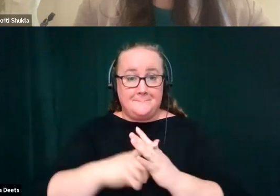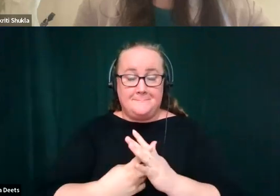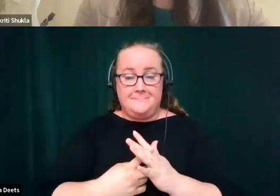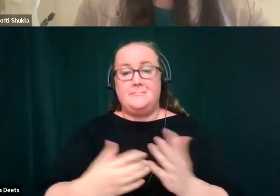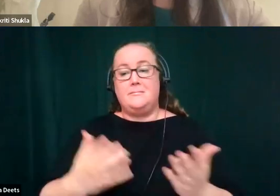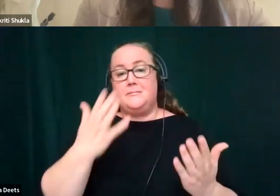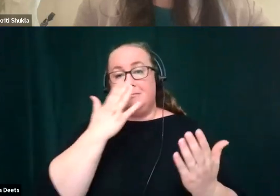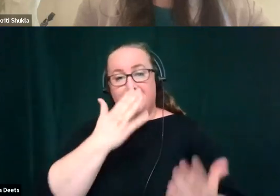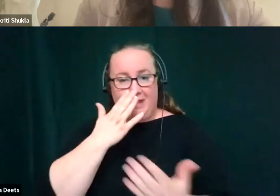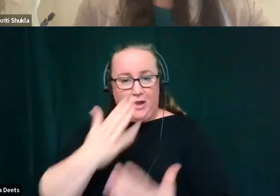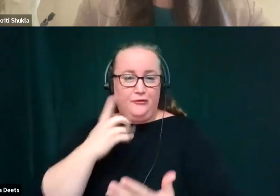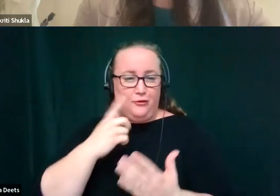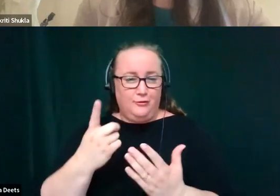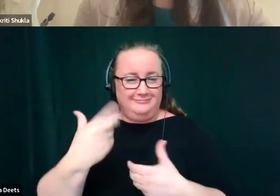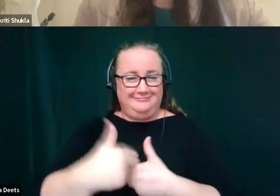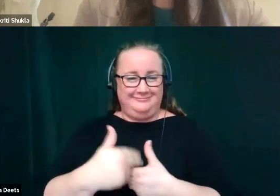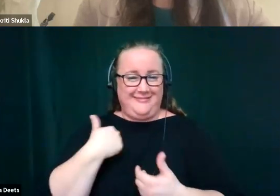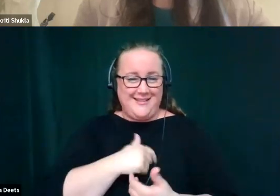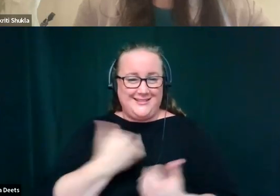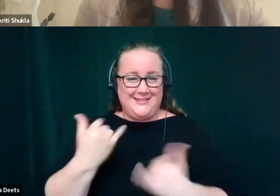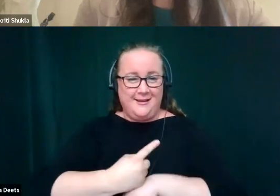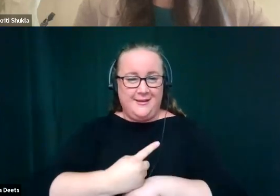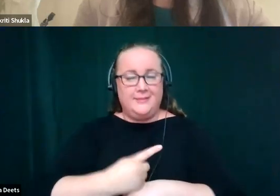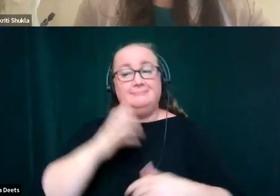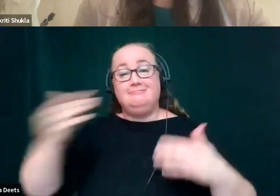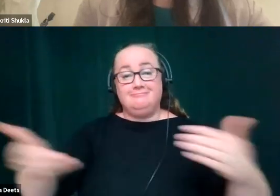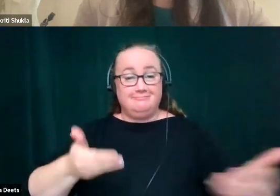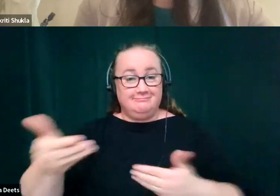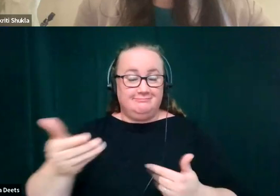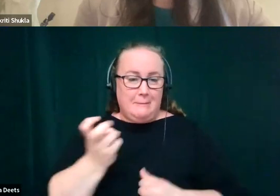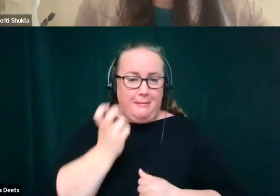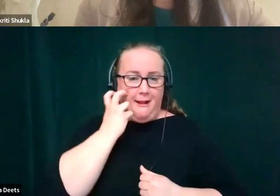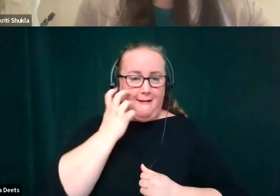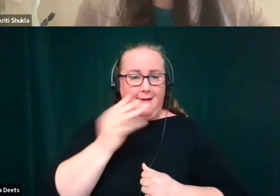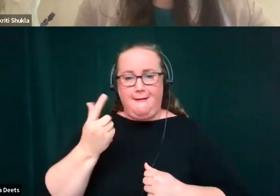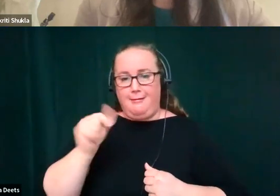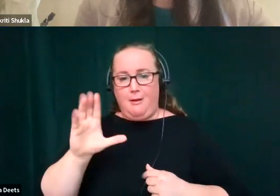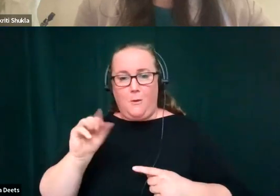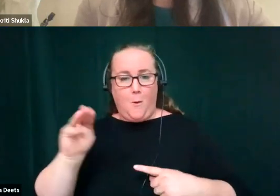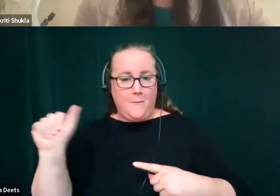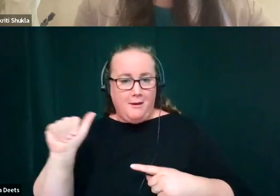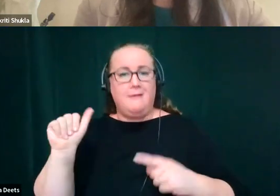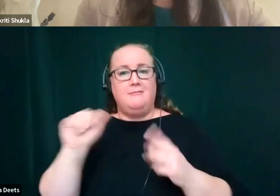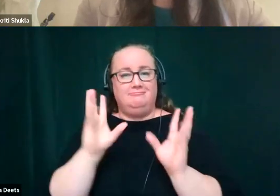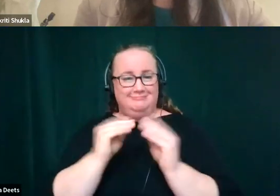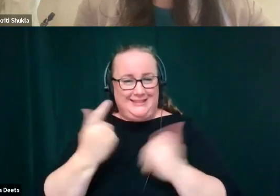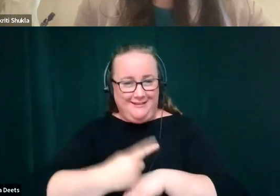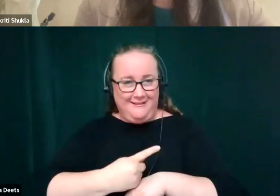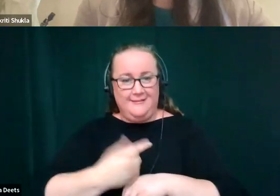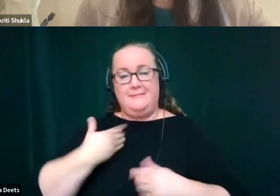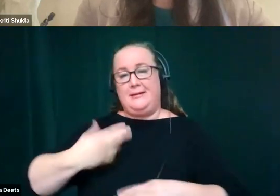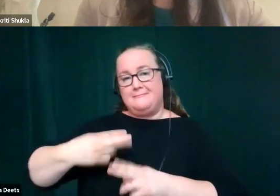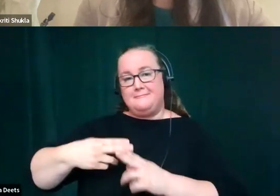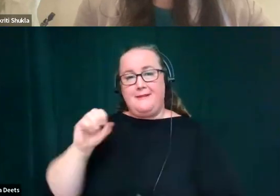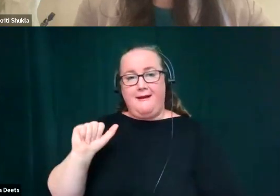Thank you everybody for being here. Thank you and welcome to our Blindness and Glaucoma webinar. My name is Alexandra